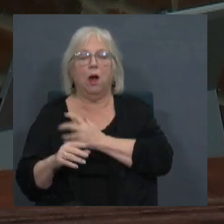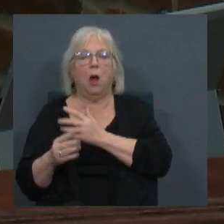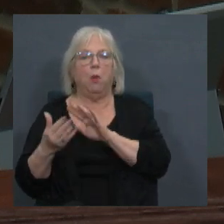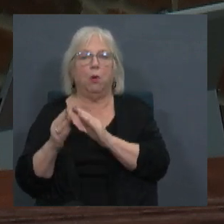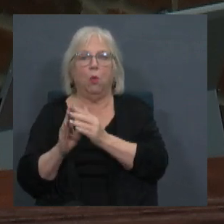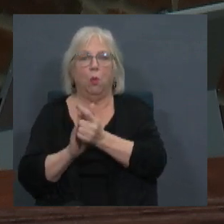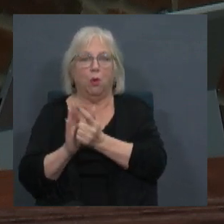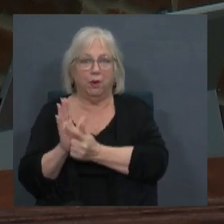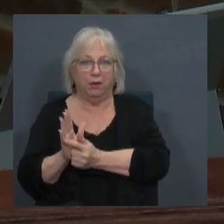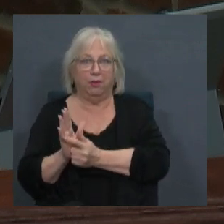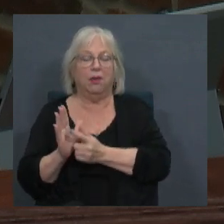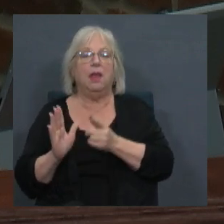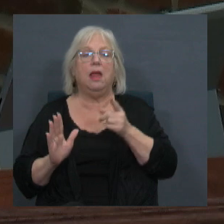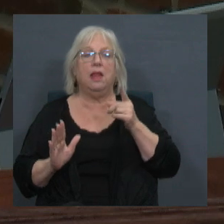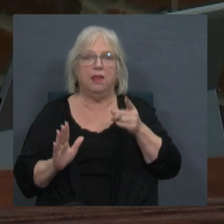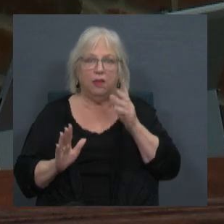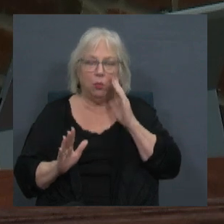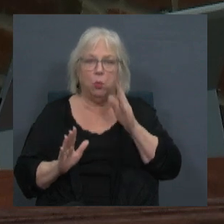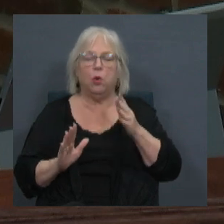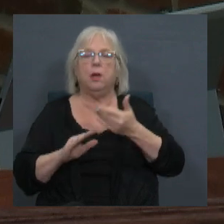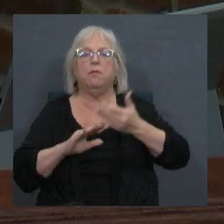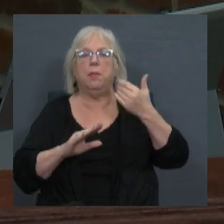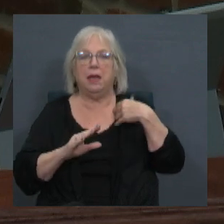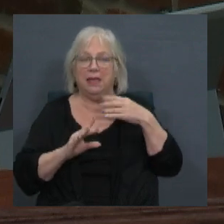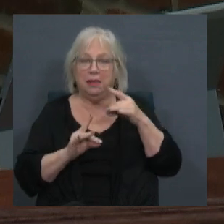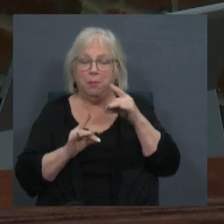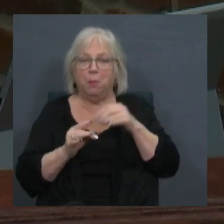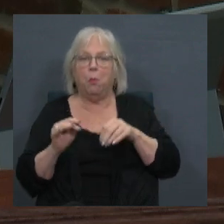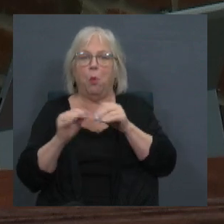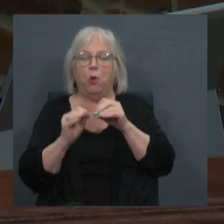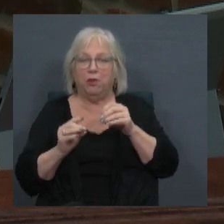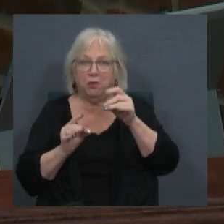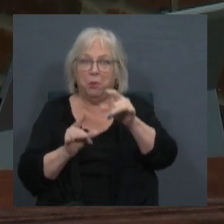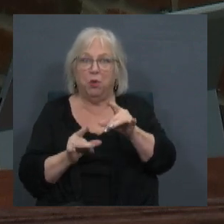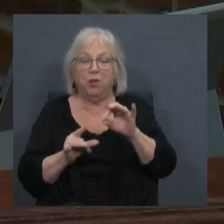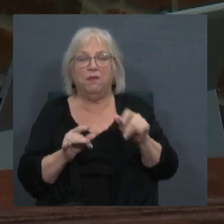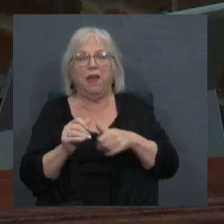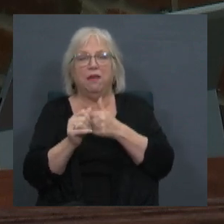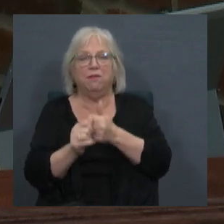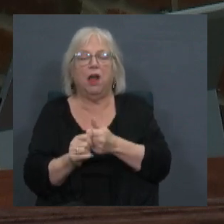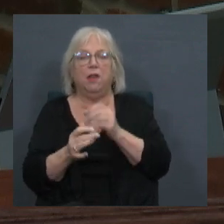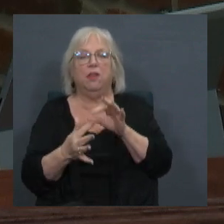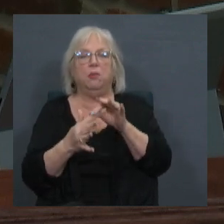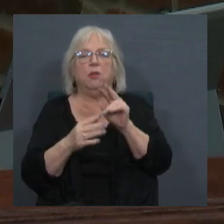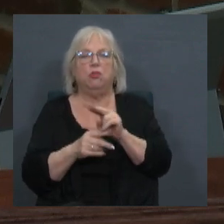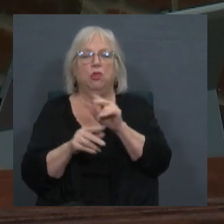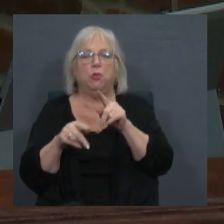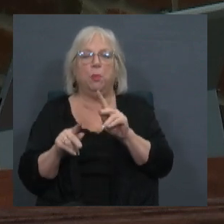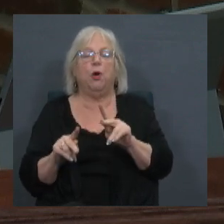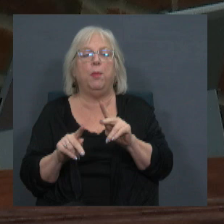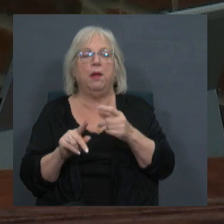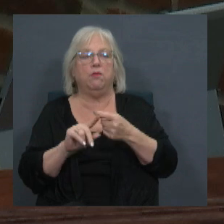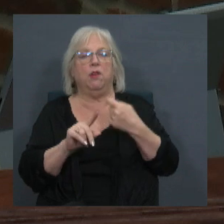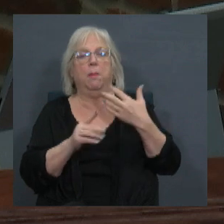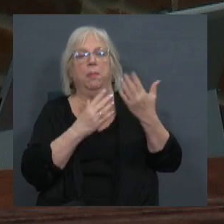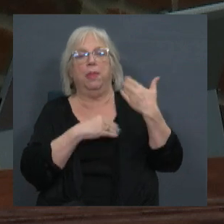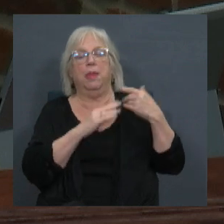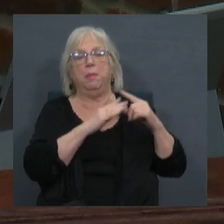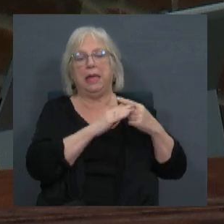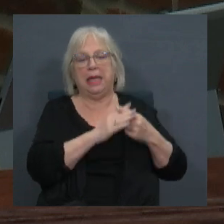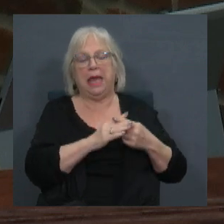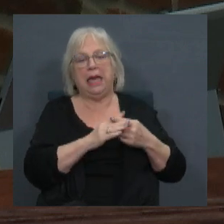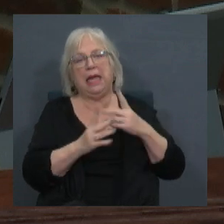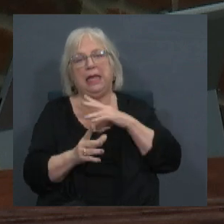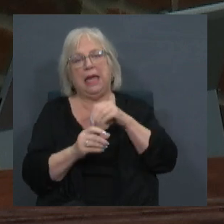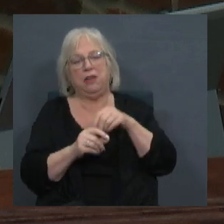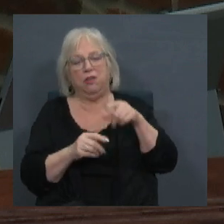gone a lot smoother had they followed the special use permit from the beginning and engaged in this process. I don't think people would